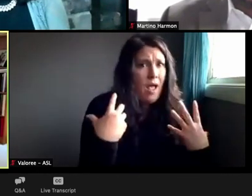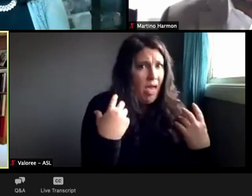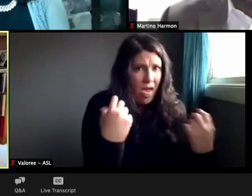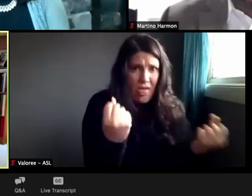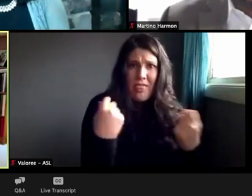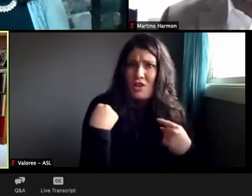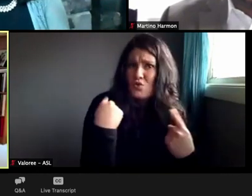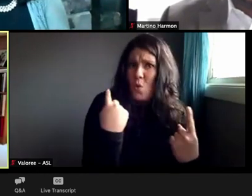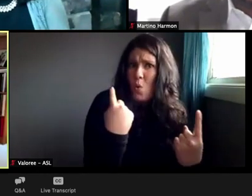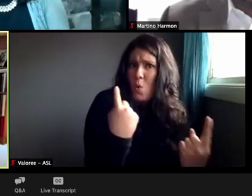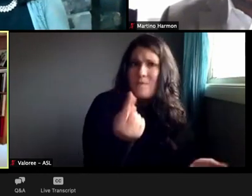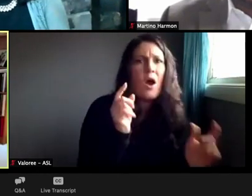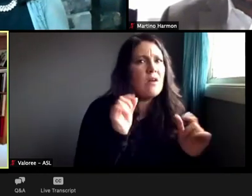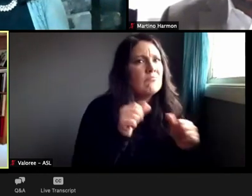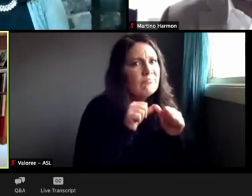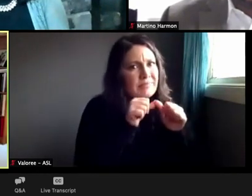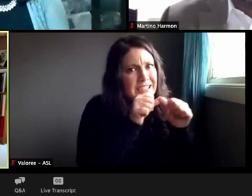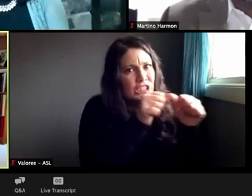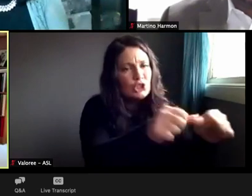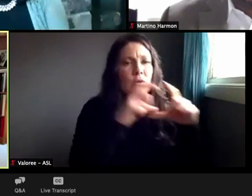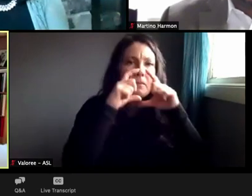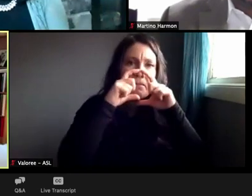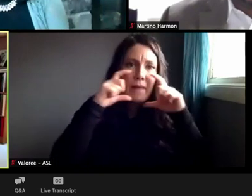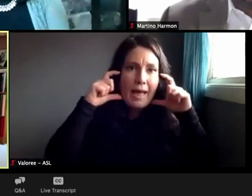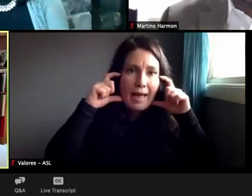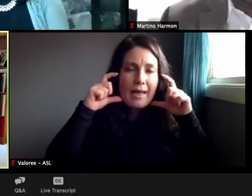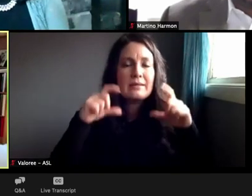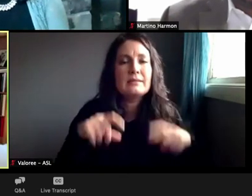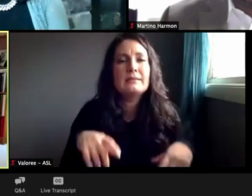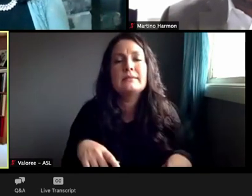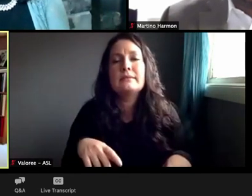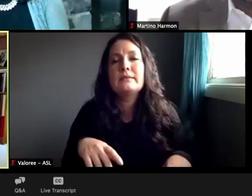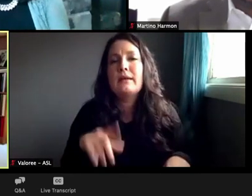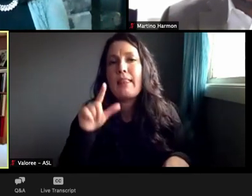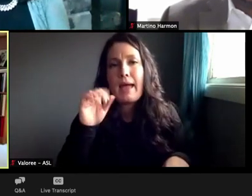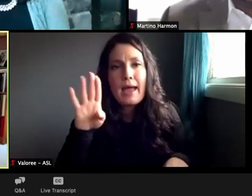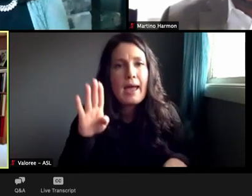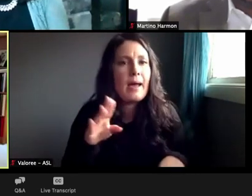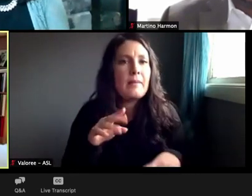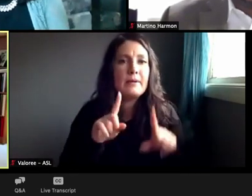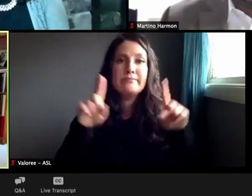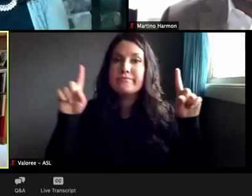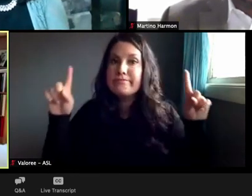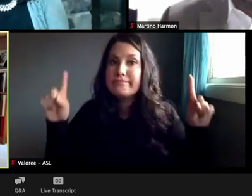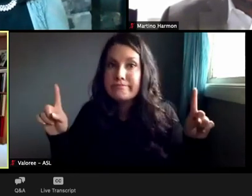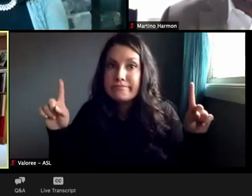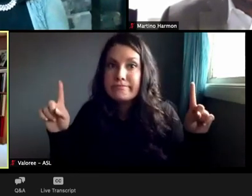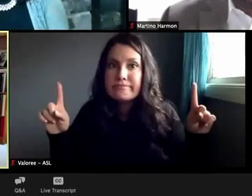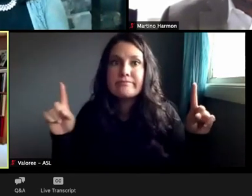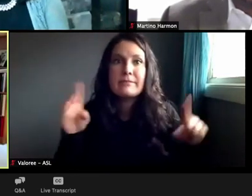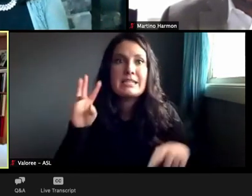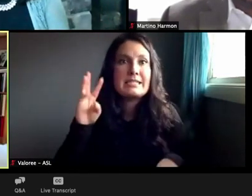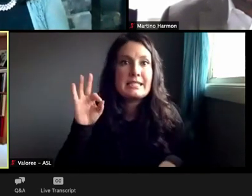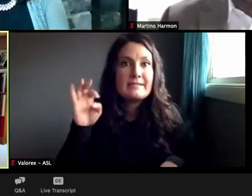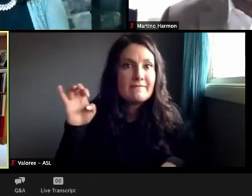your mask, maintain low densities in the labs, try not to be within 6 feet of one another for significant lengths of time,